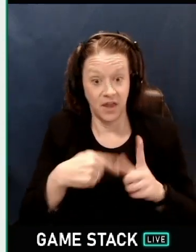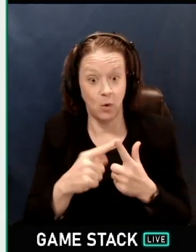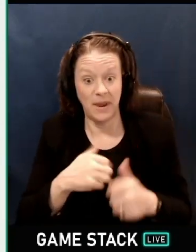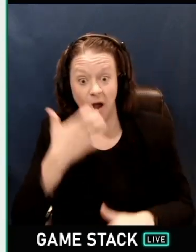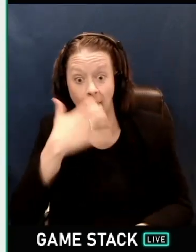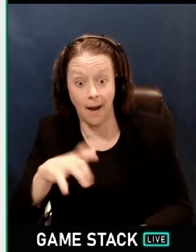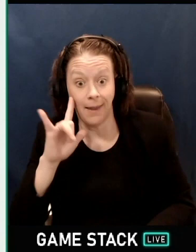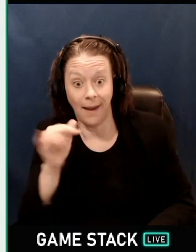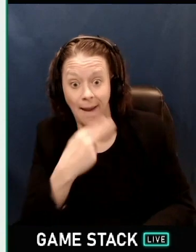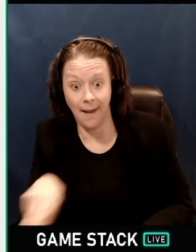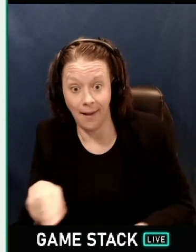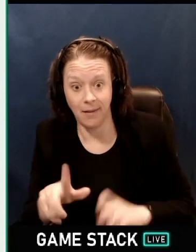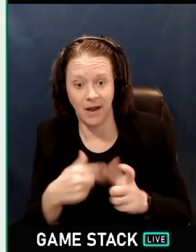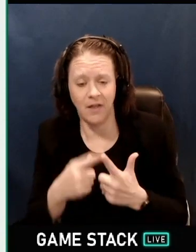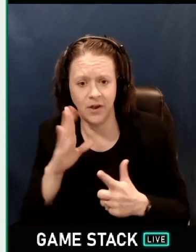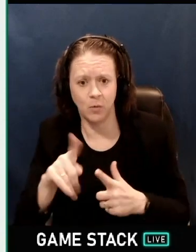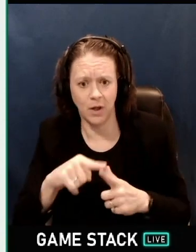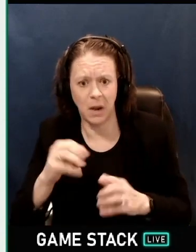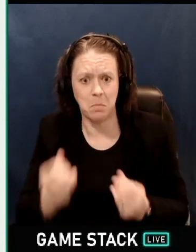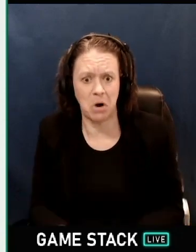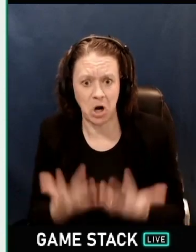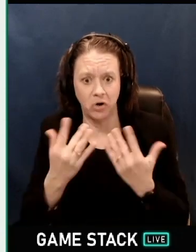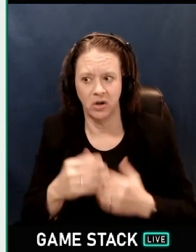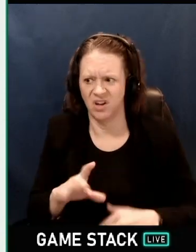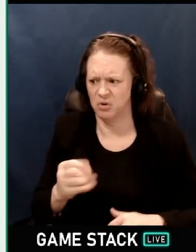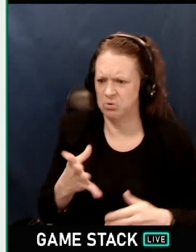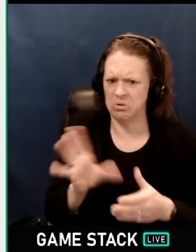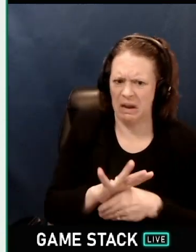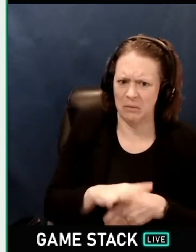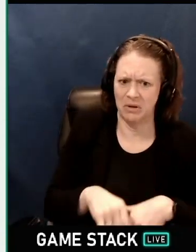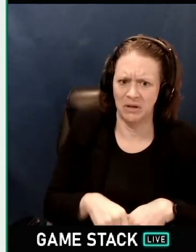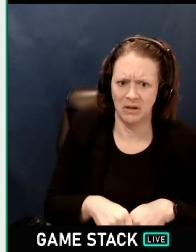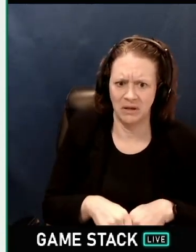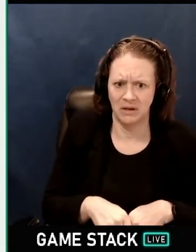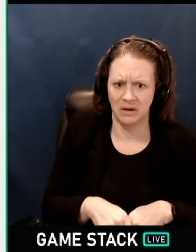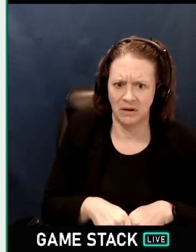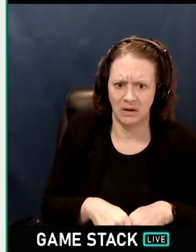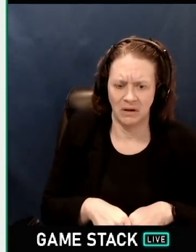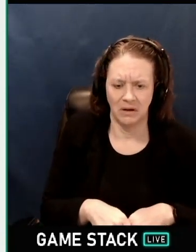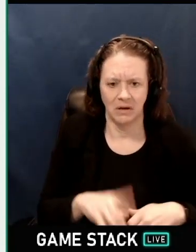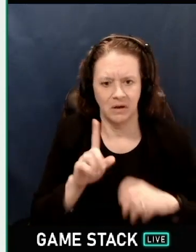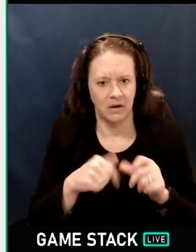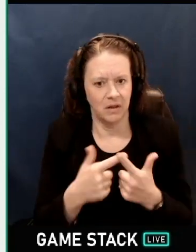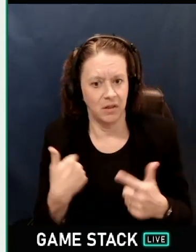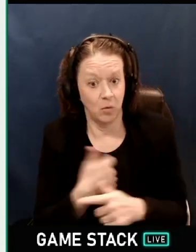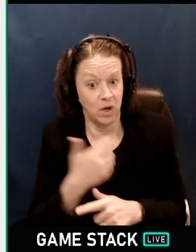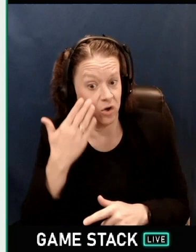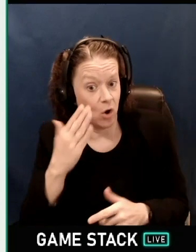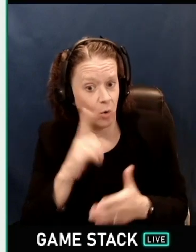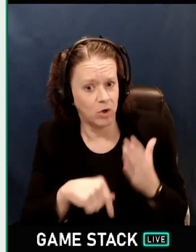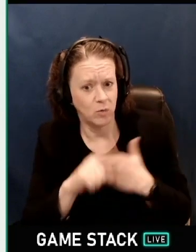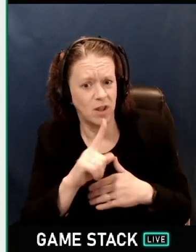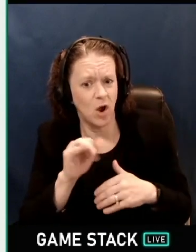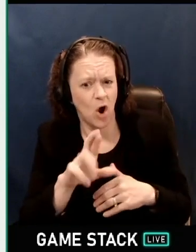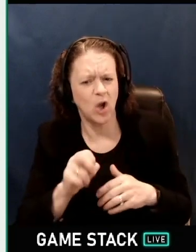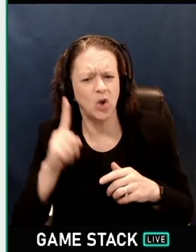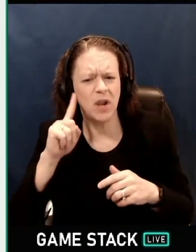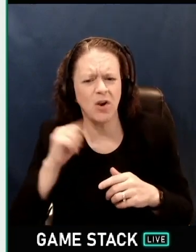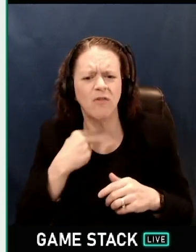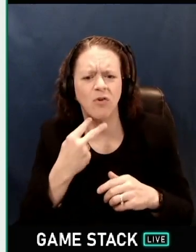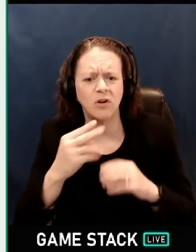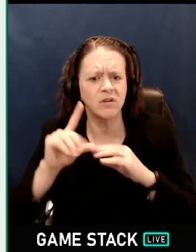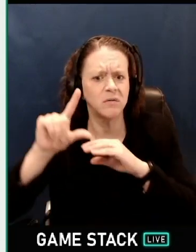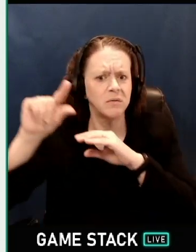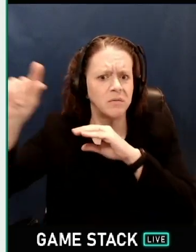you'll get to work. Oh, crap. We know who you really are, Joanna. Oh, that